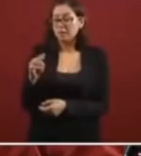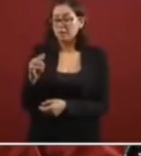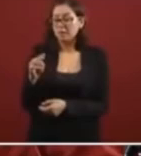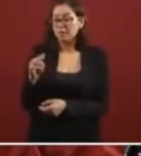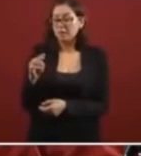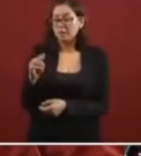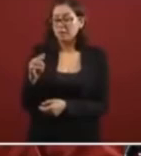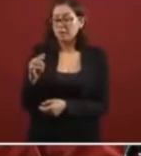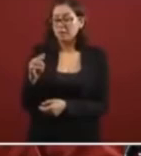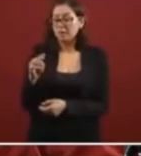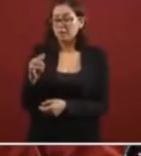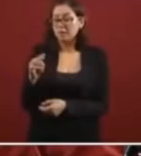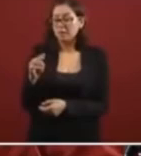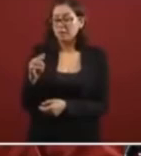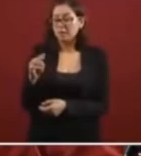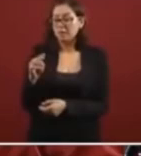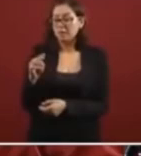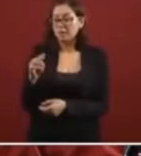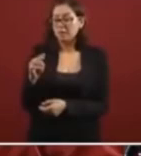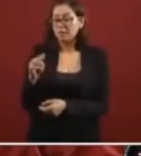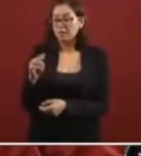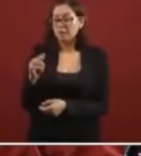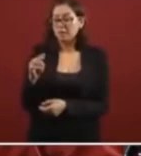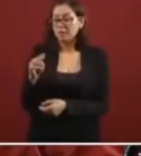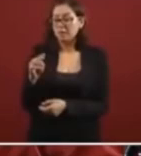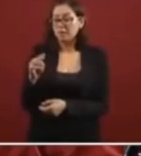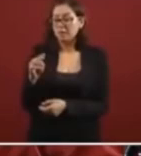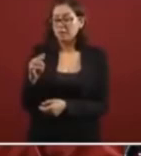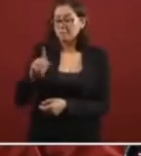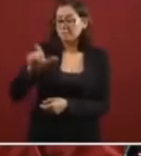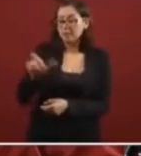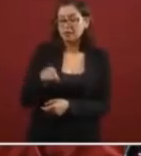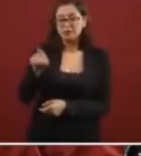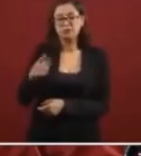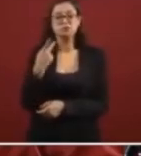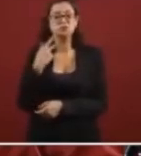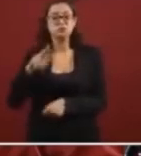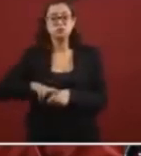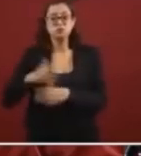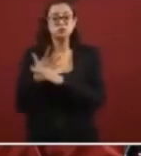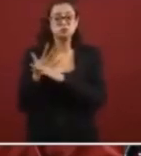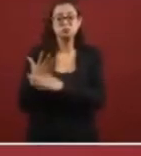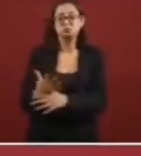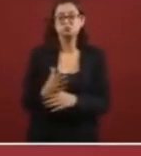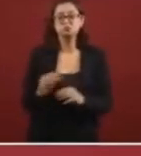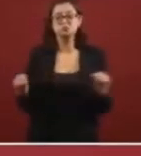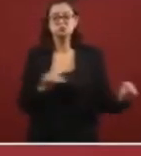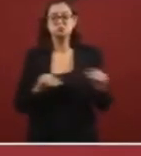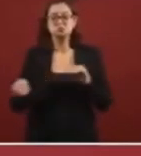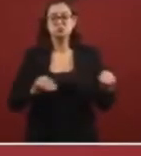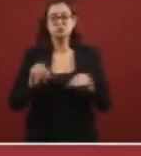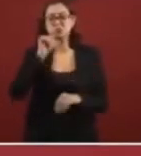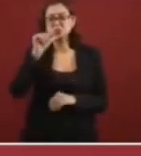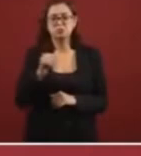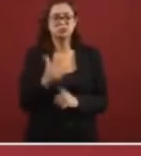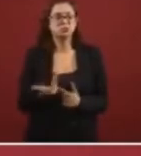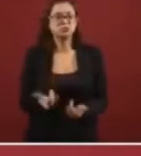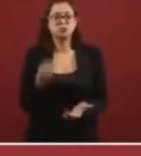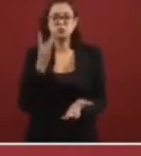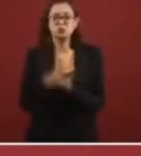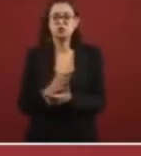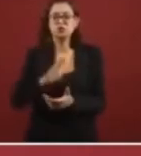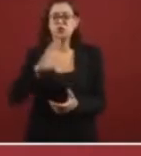that, that apparently nothing's happened. It's just kind of sitting there. Hasta ahora no ha avanzado más allá de la parte. It has